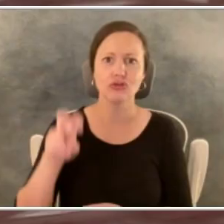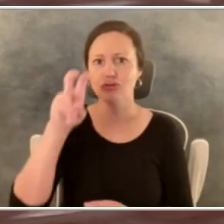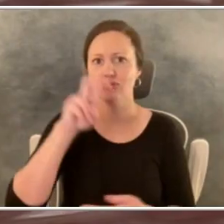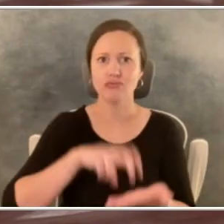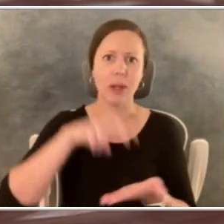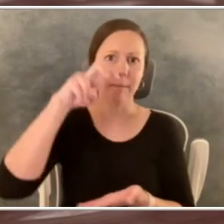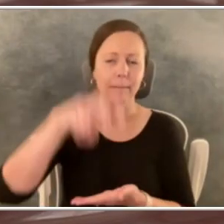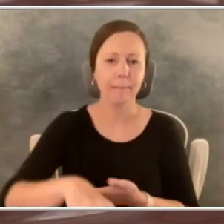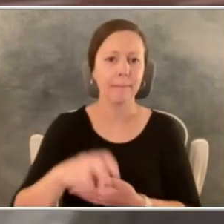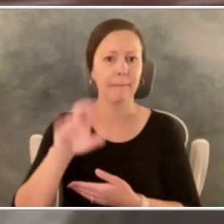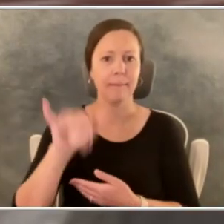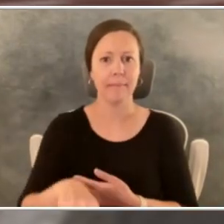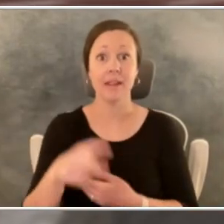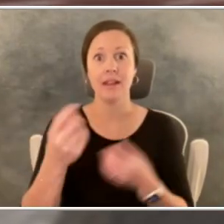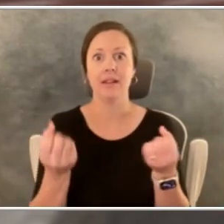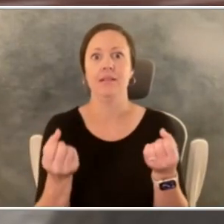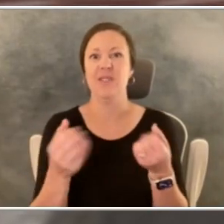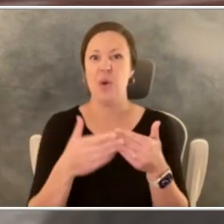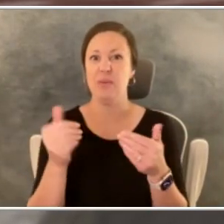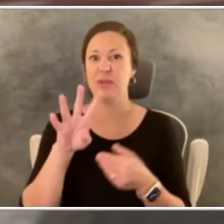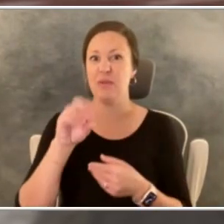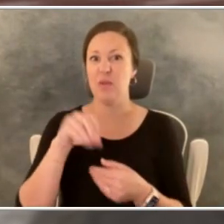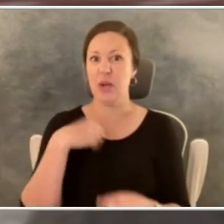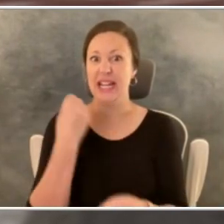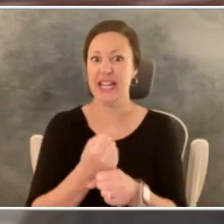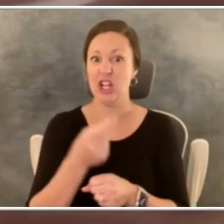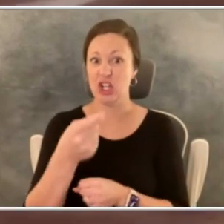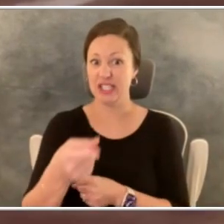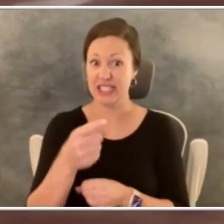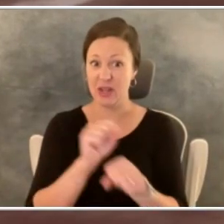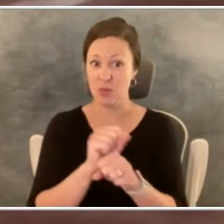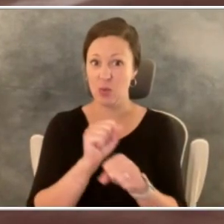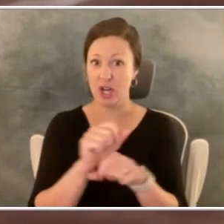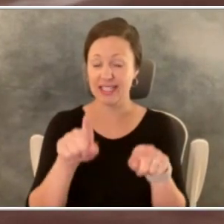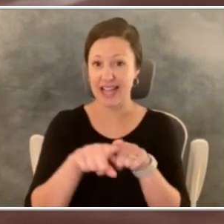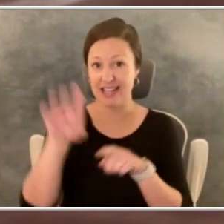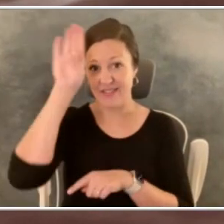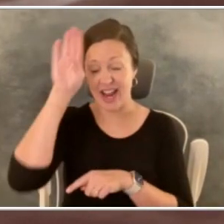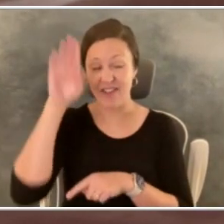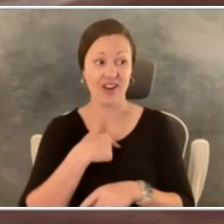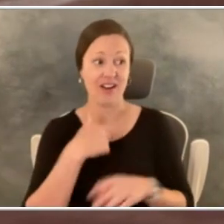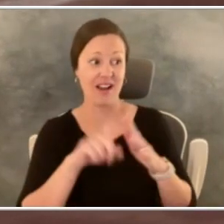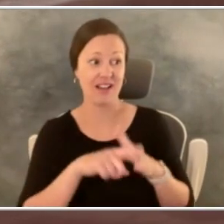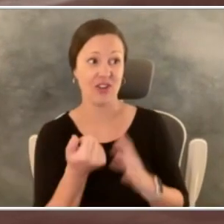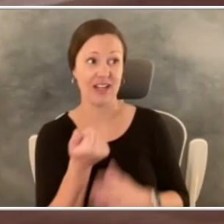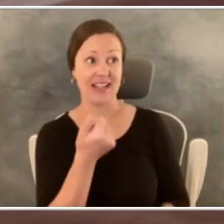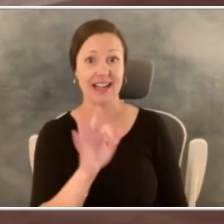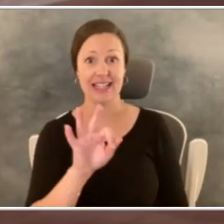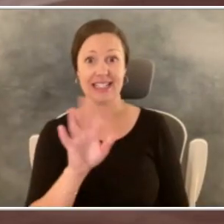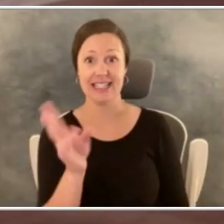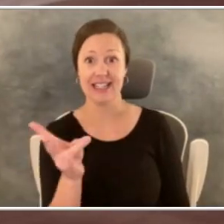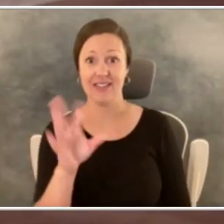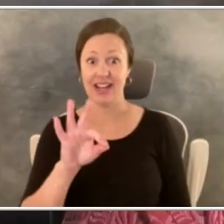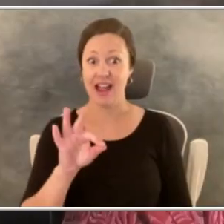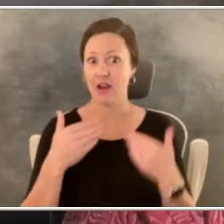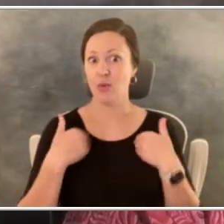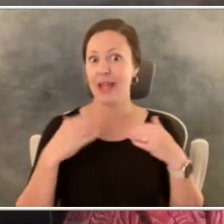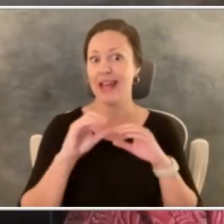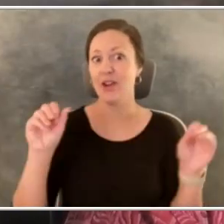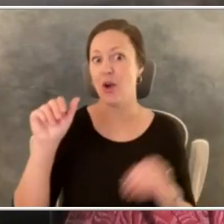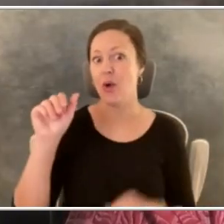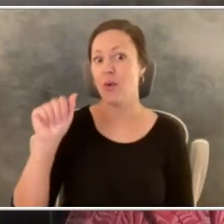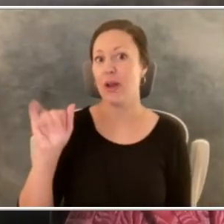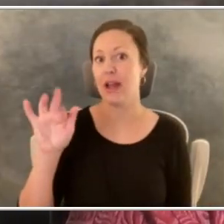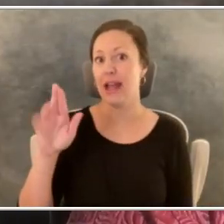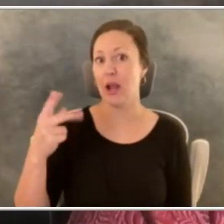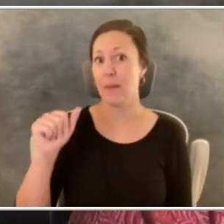as a firefighter. I started in 1979. We didn't even have air packs for everybody. Then as the years went by, things